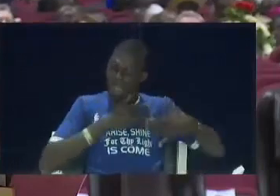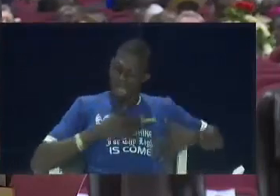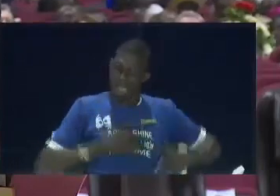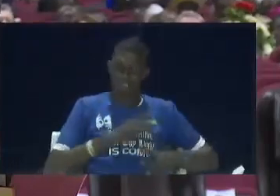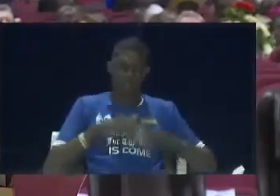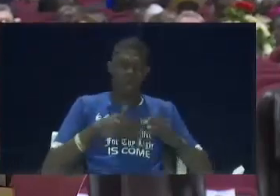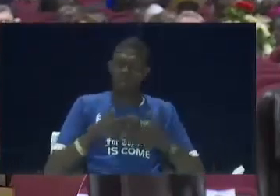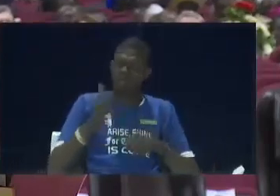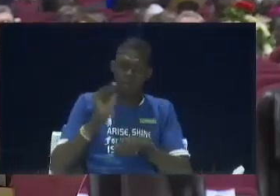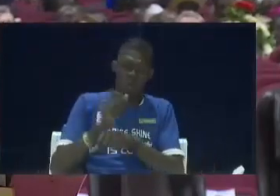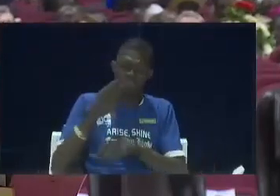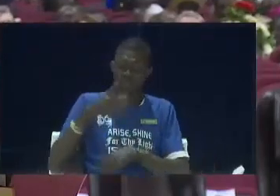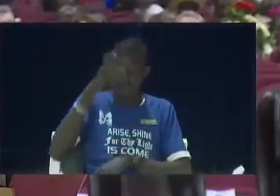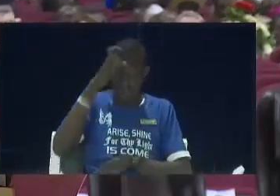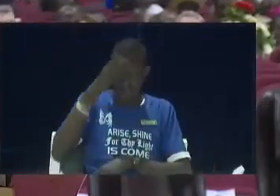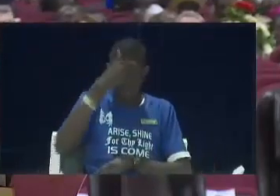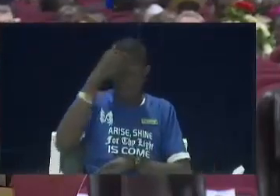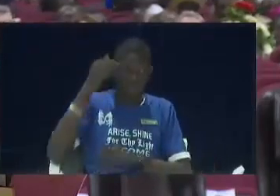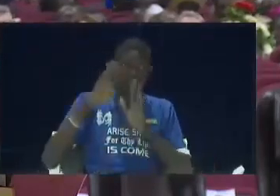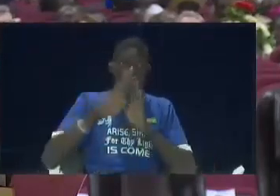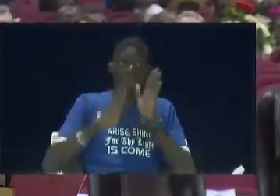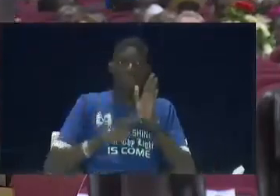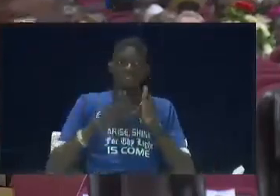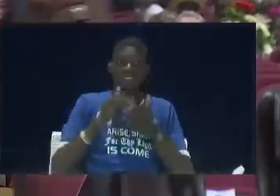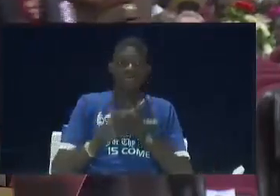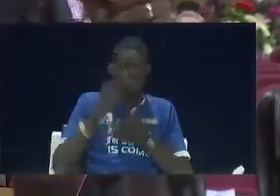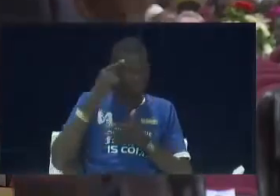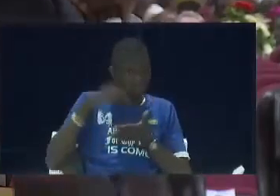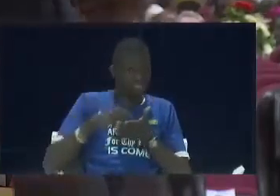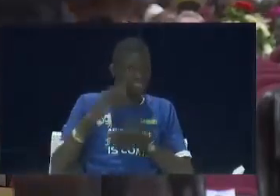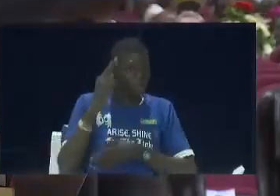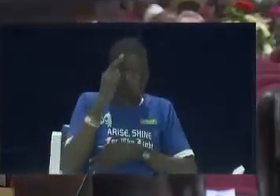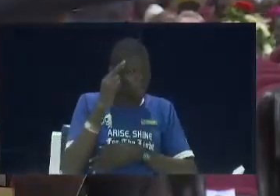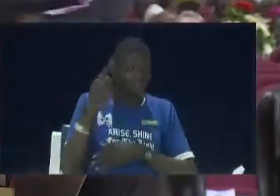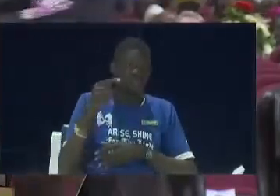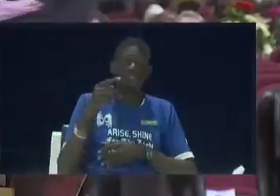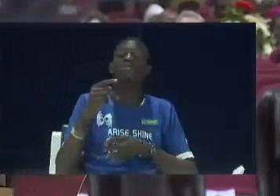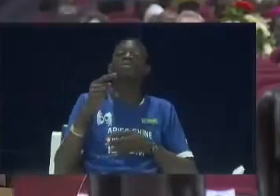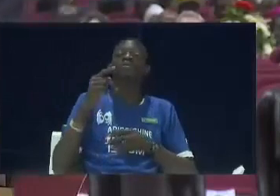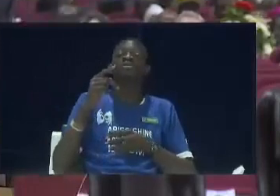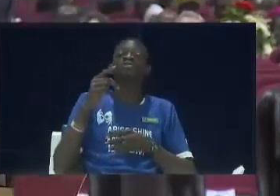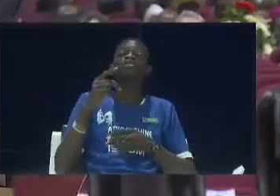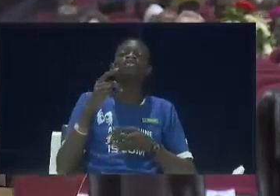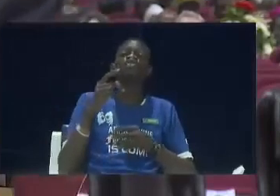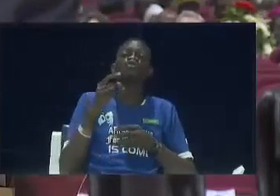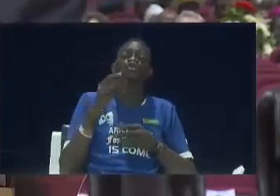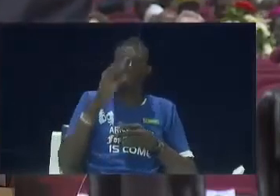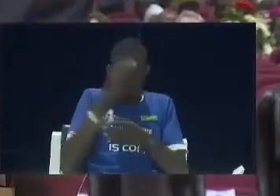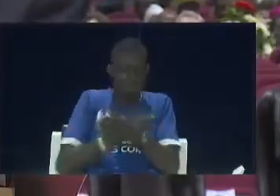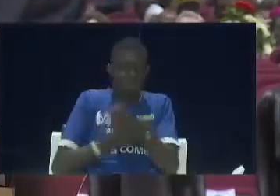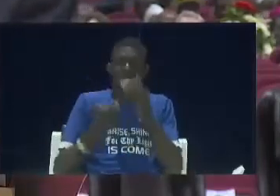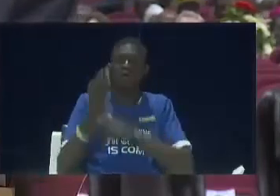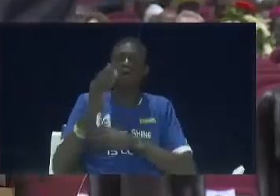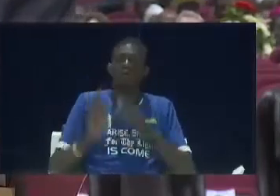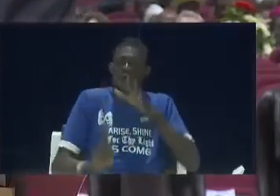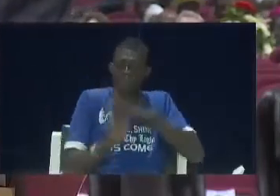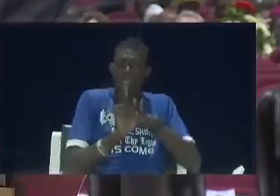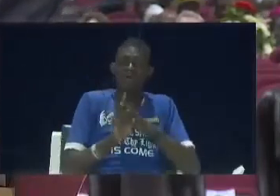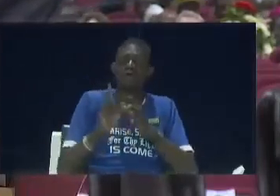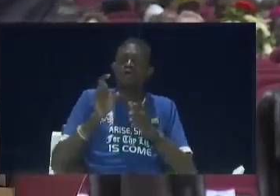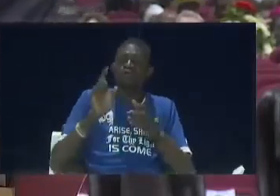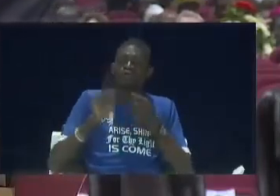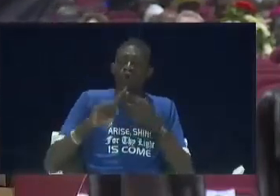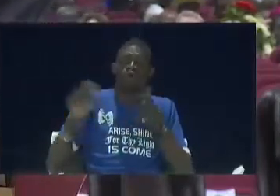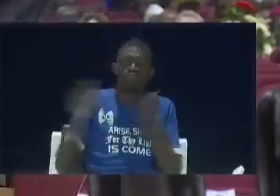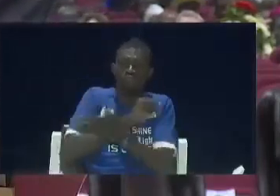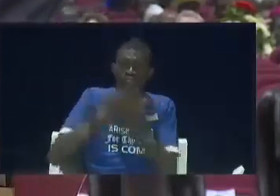the works of the devil. Because the Bible says, for this purpose the Son of God was manifested, that he might destroy the works of the devil. So all